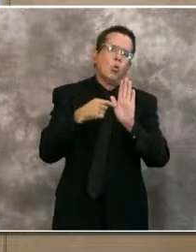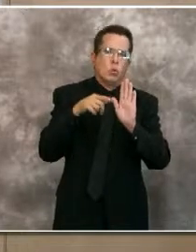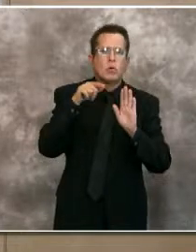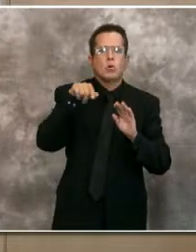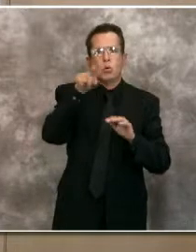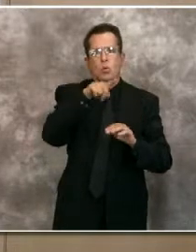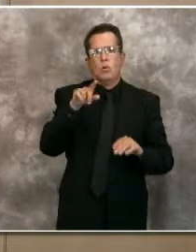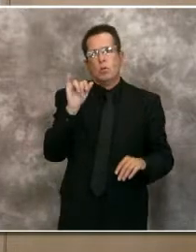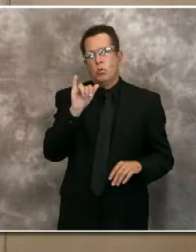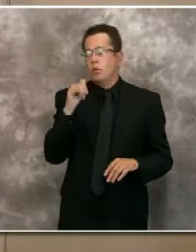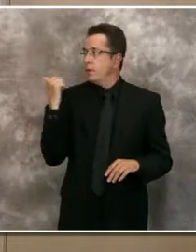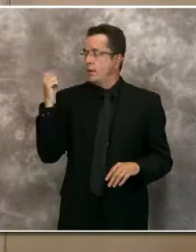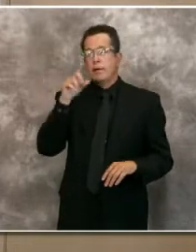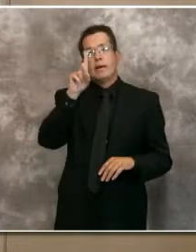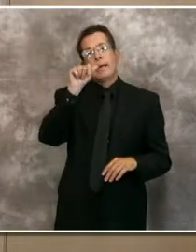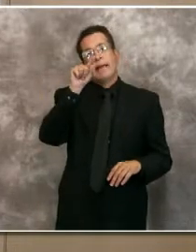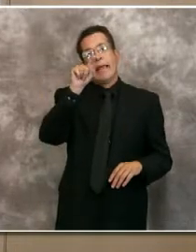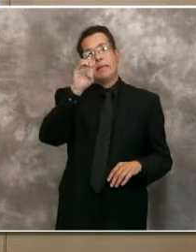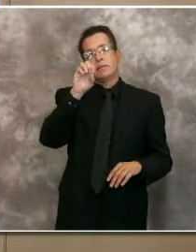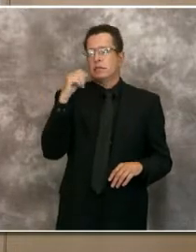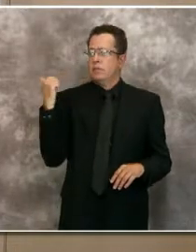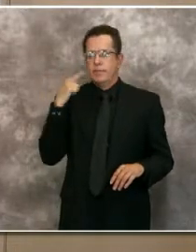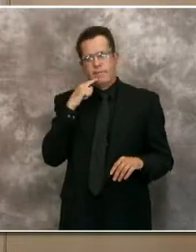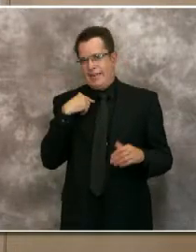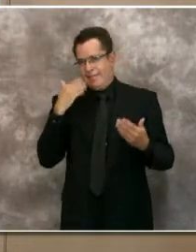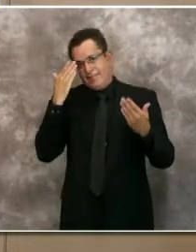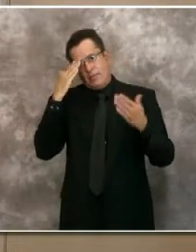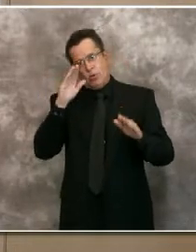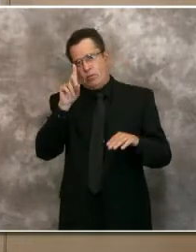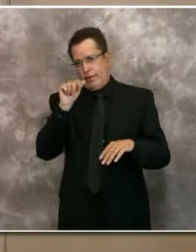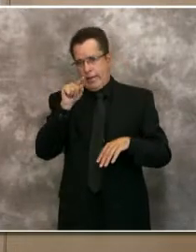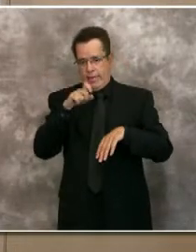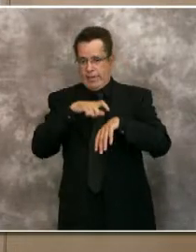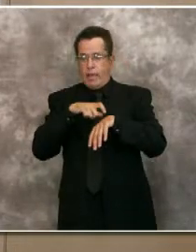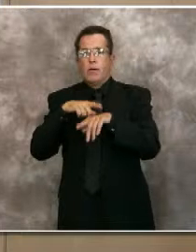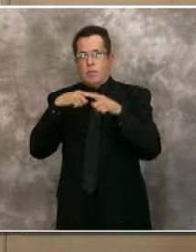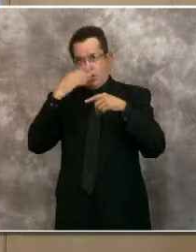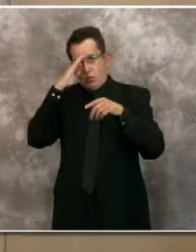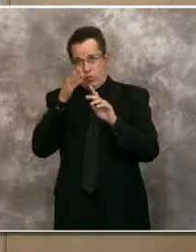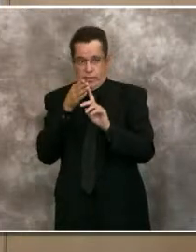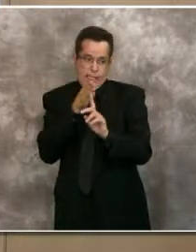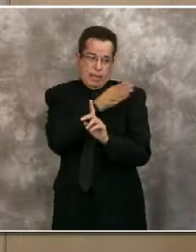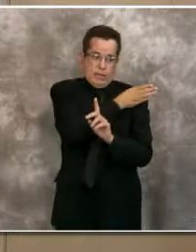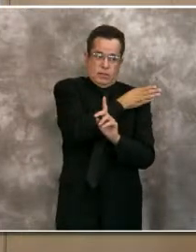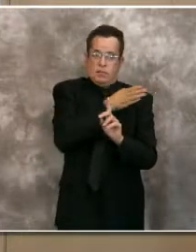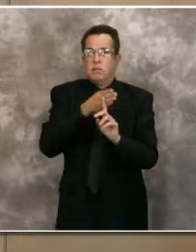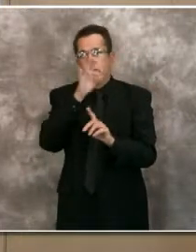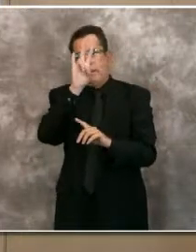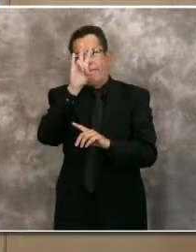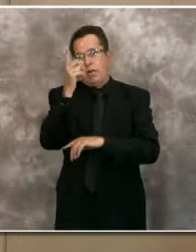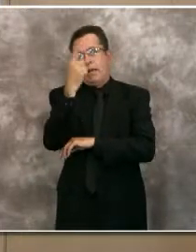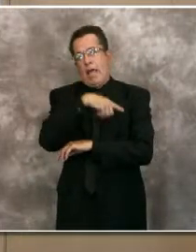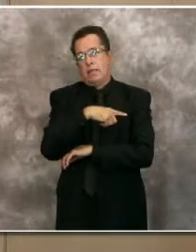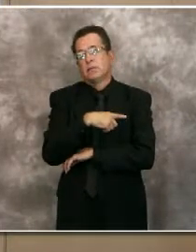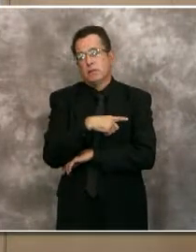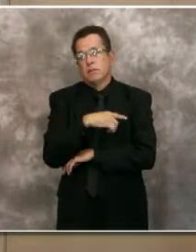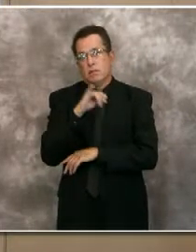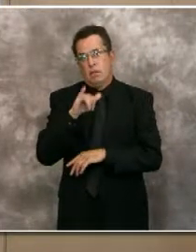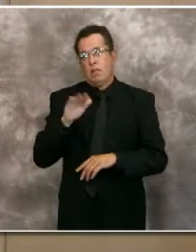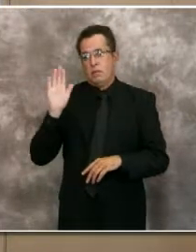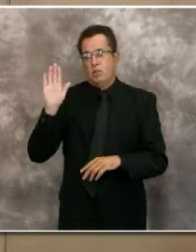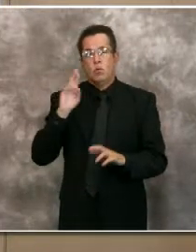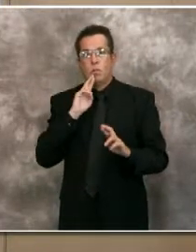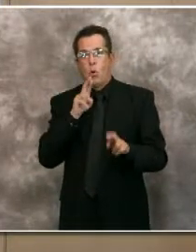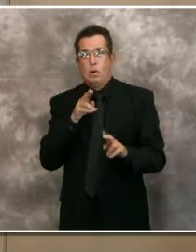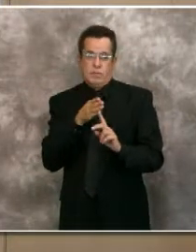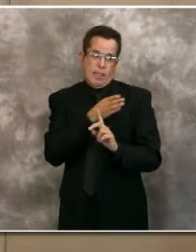dates, the specific I don't know the days? dates, Okay. but it's been in the last 7 days. So it has been over